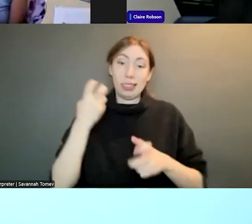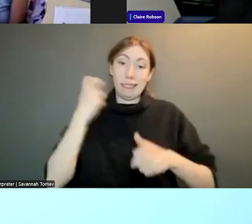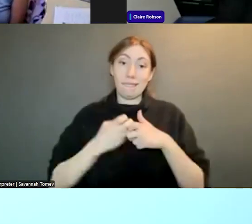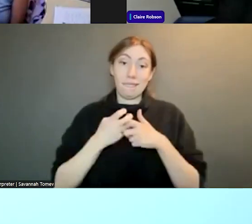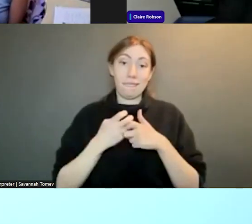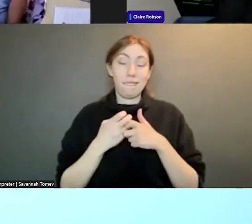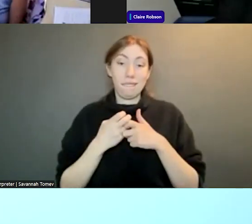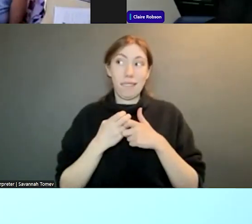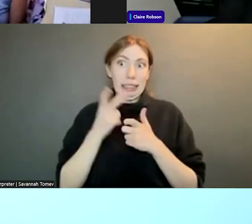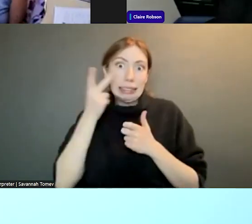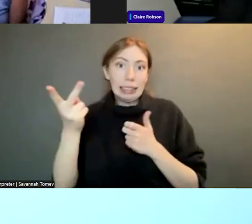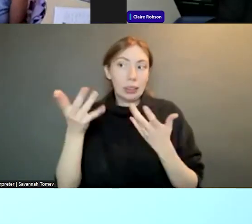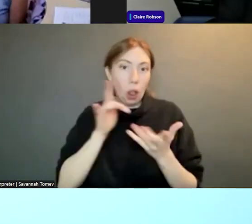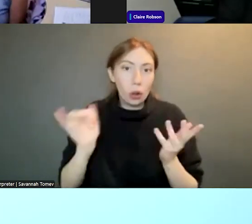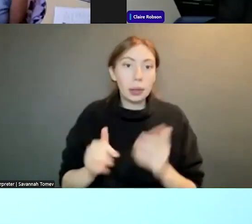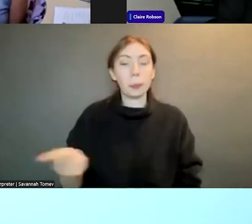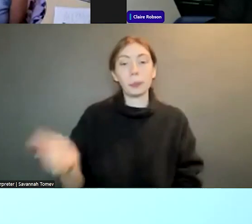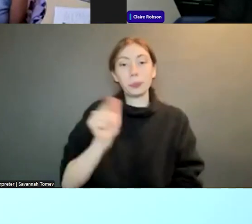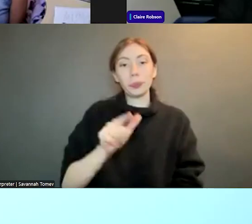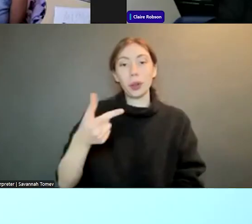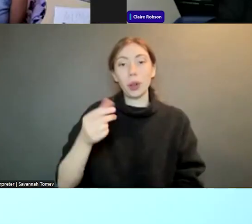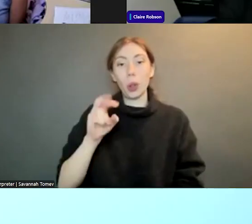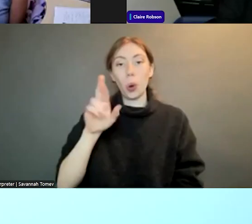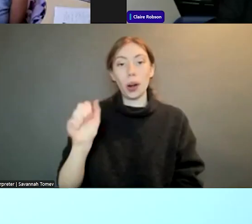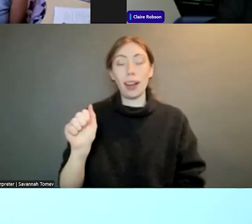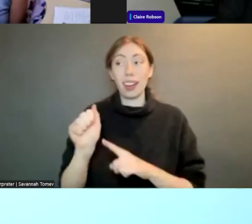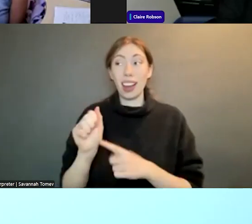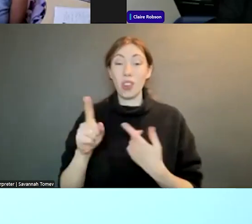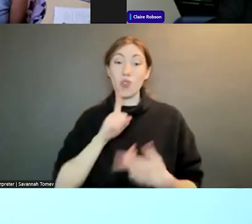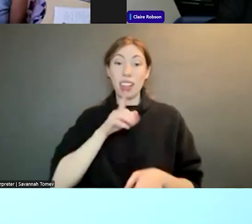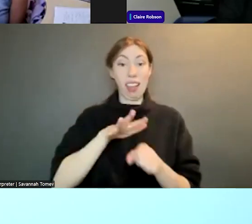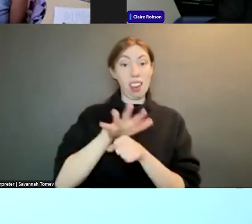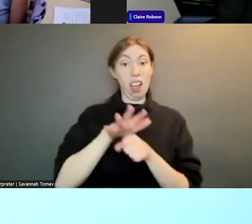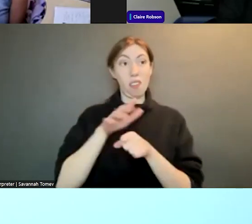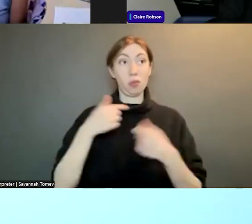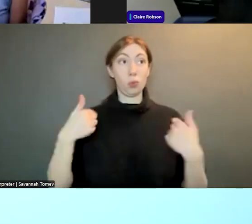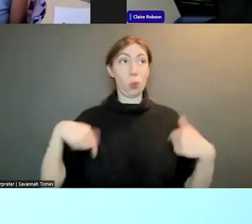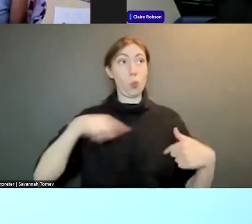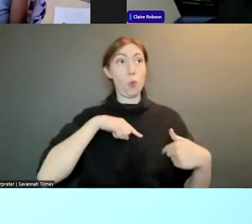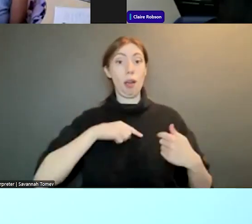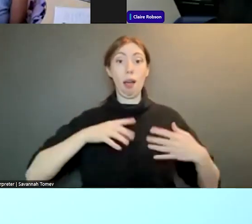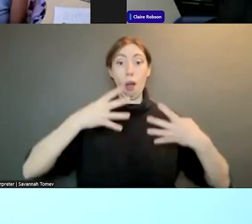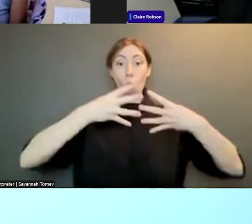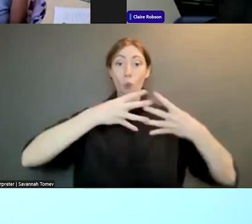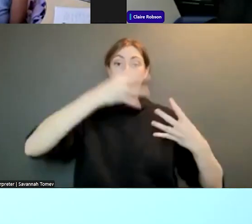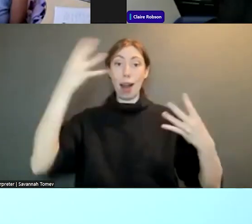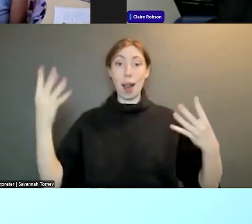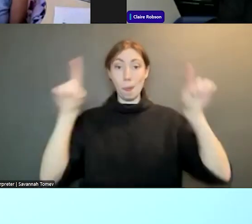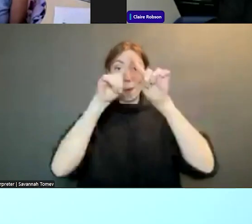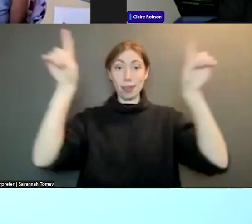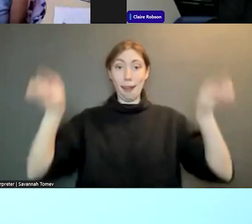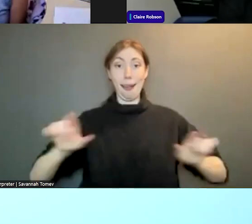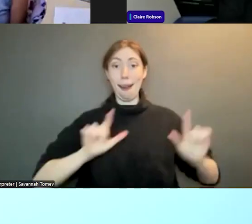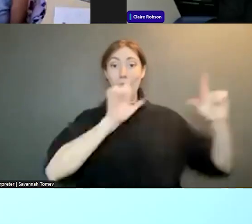it's not enough just to put some rainbow signs on the door and